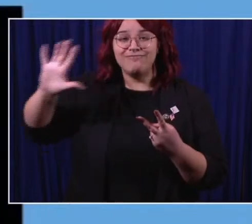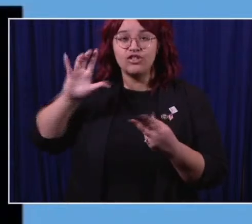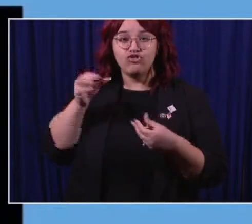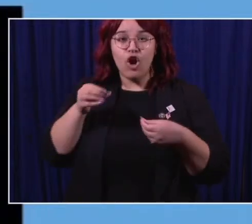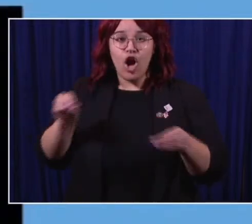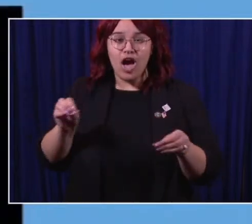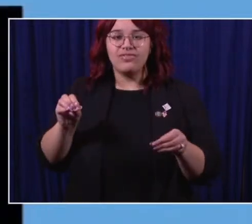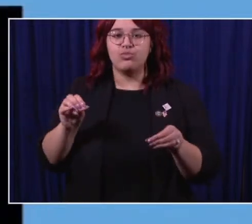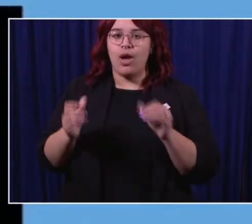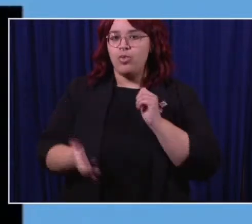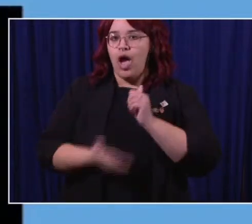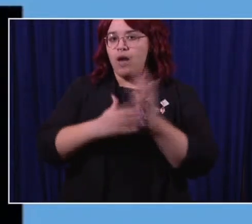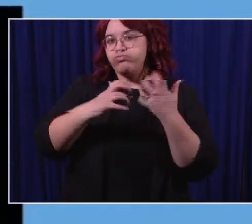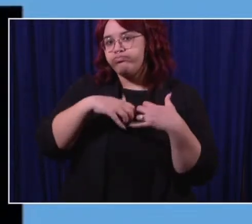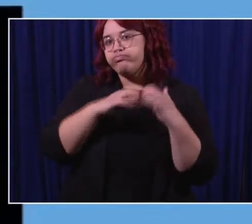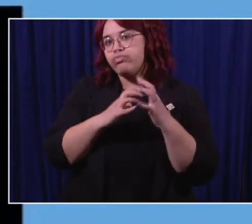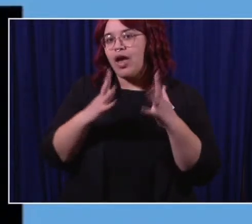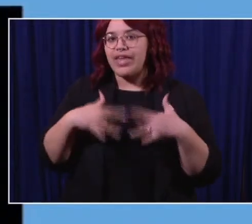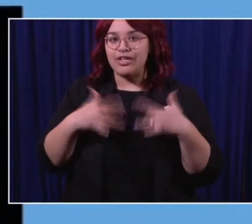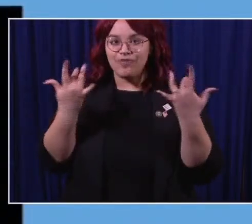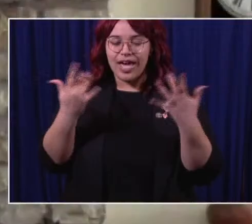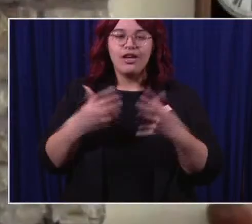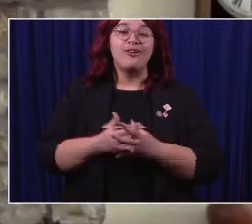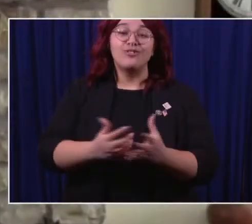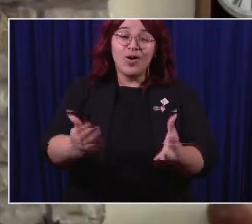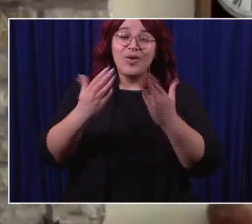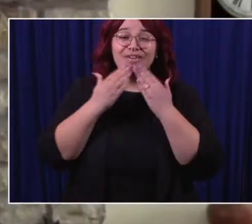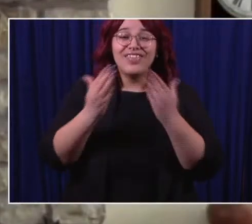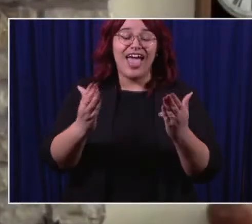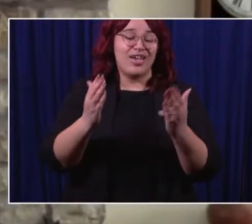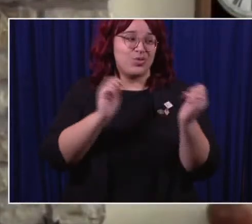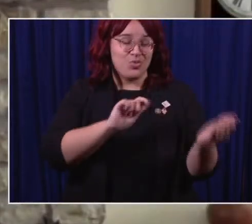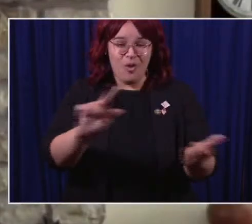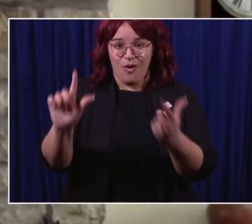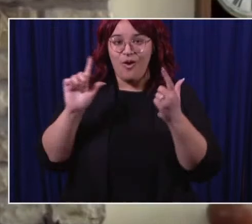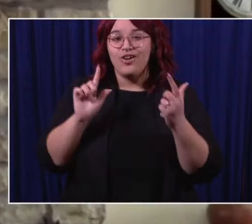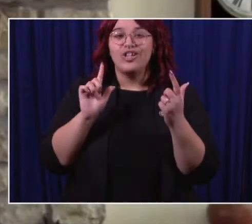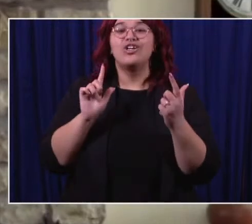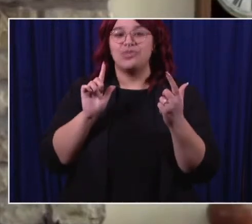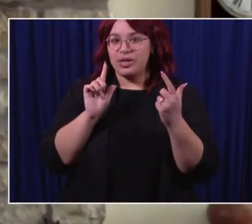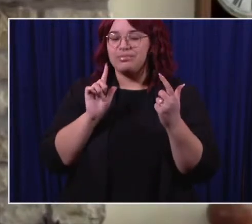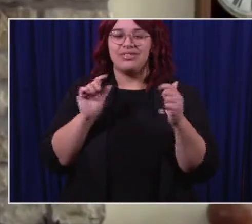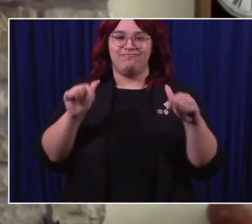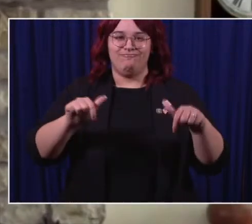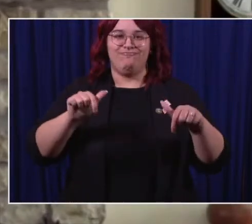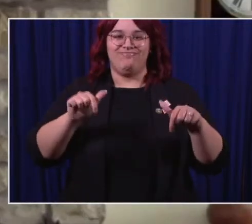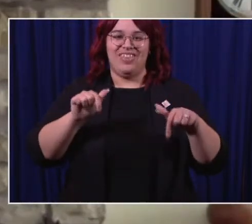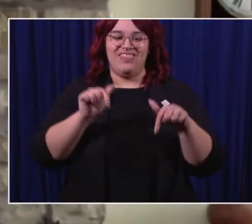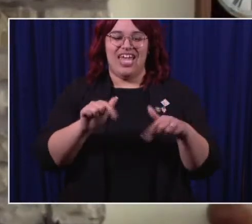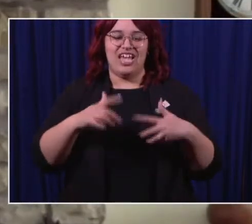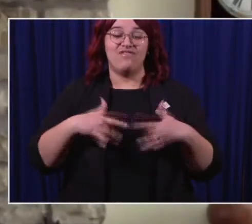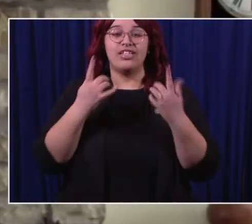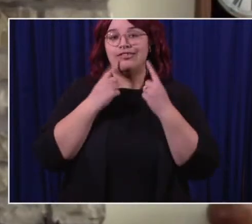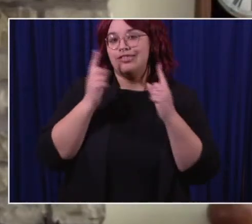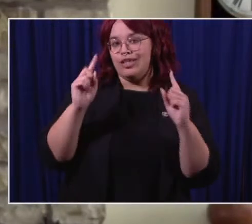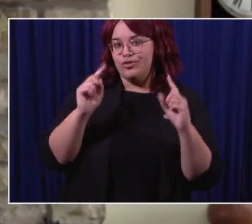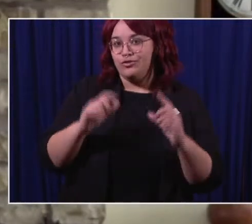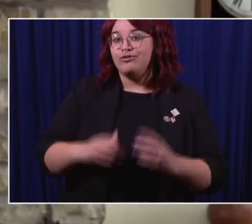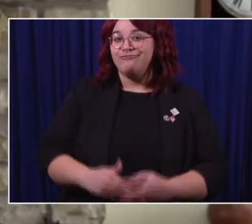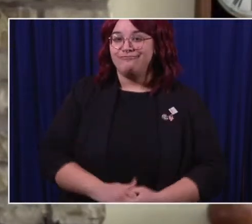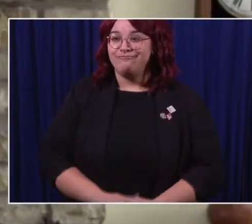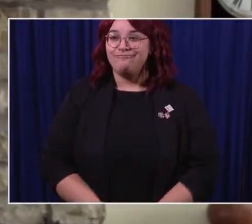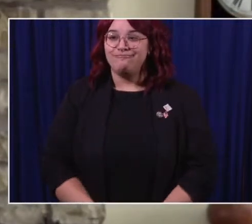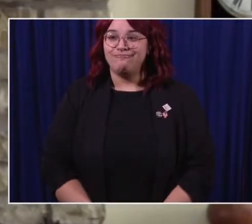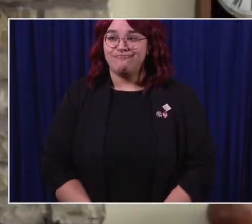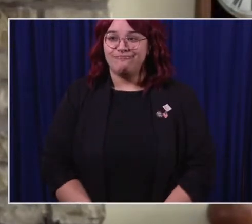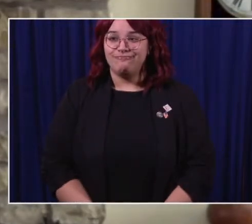Health Department, our office. I just want to thank everyone who made that a very successful day.